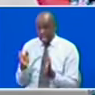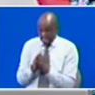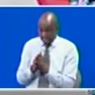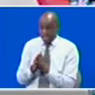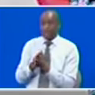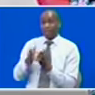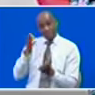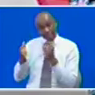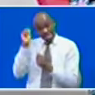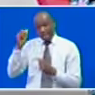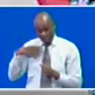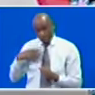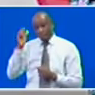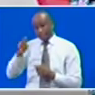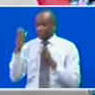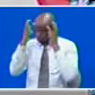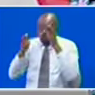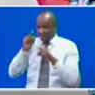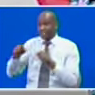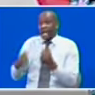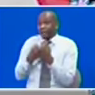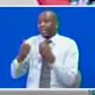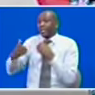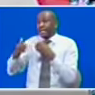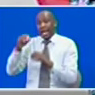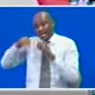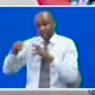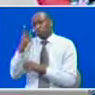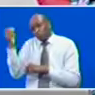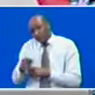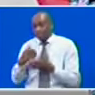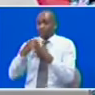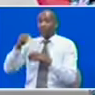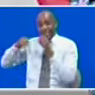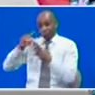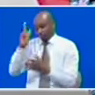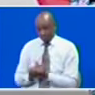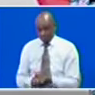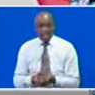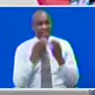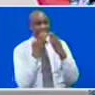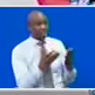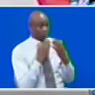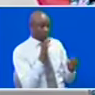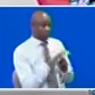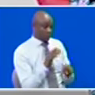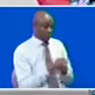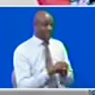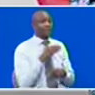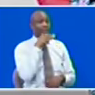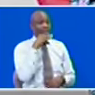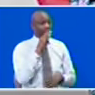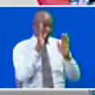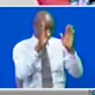shouldn't it worry Kenyans because it is happening this close to the election, 2 months to the election? Thank you so much, Ben, and I think it's very